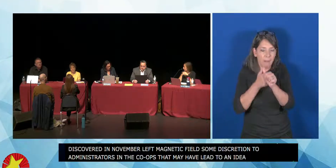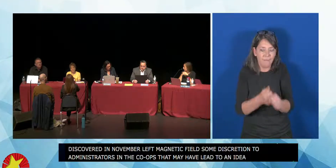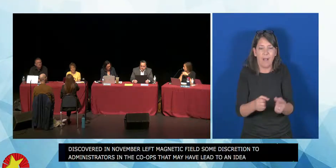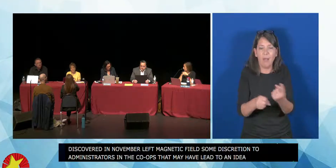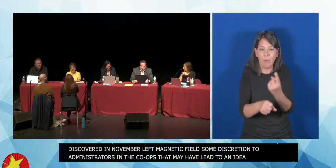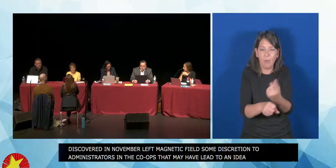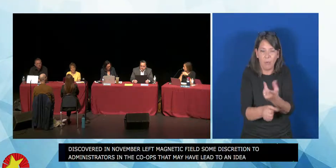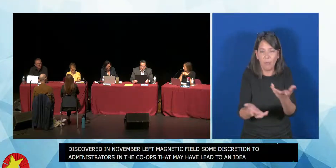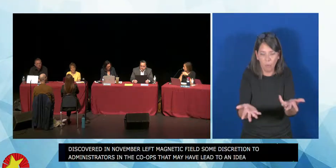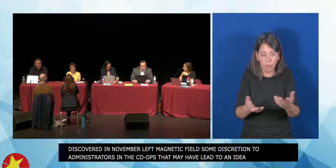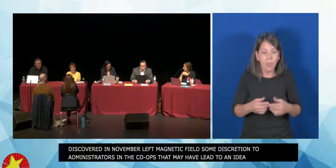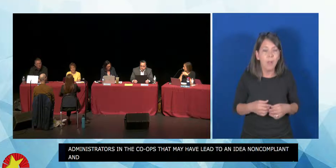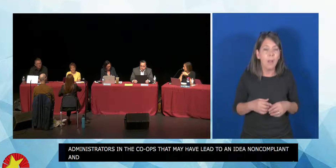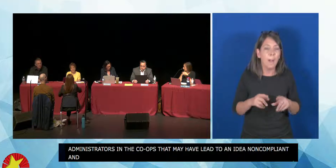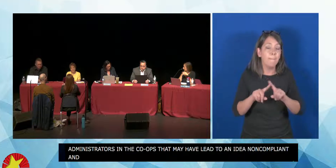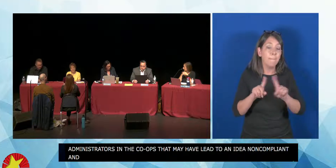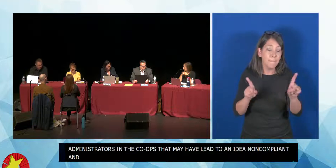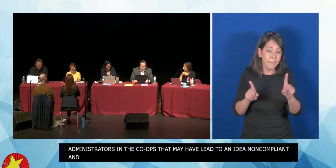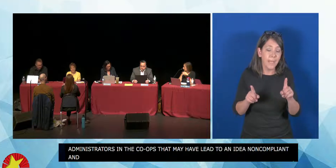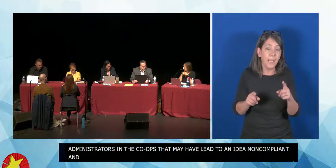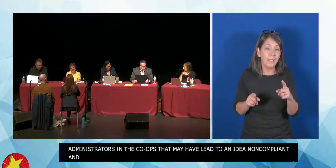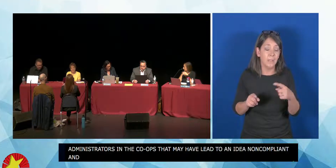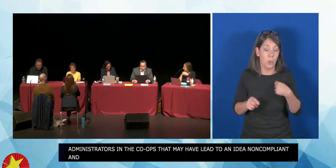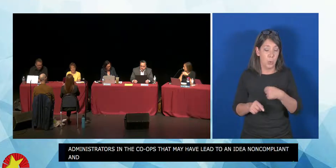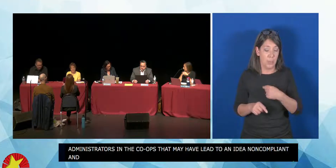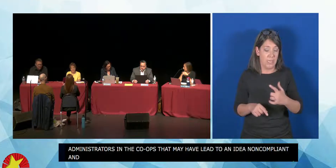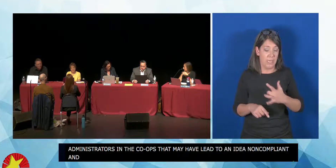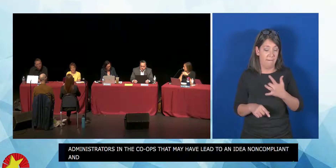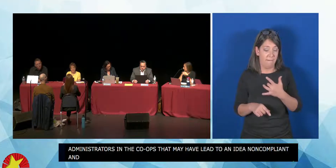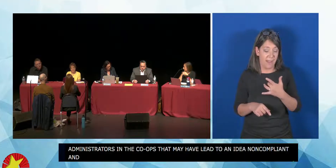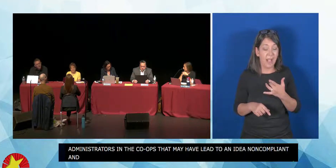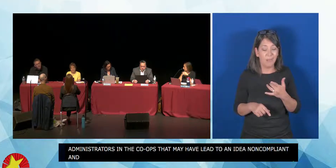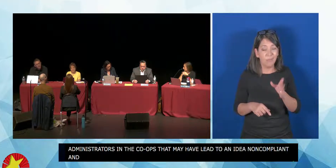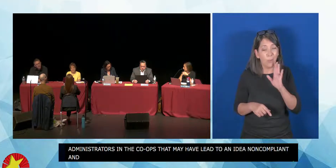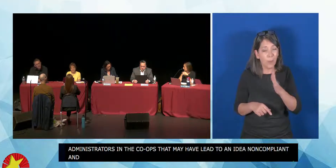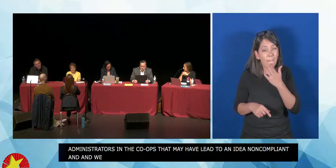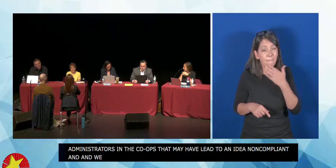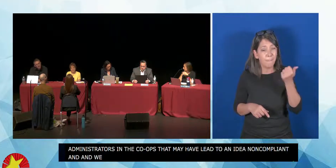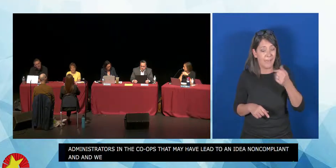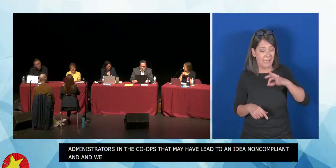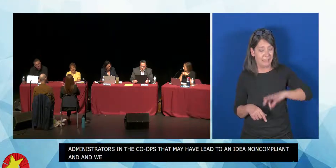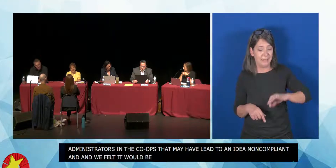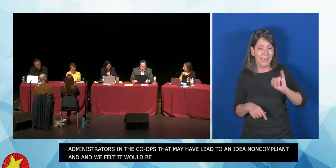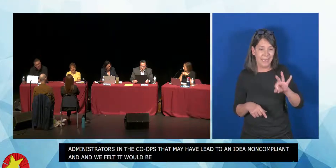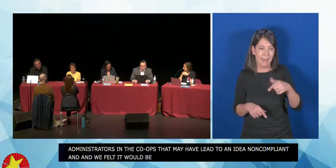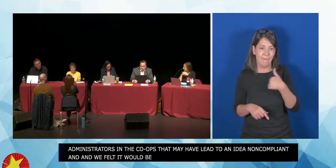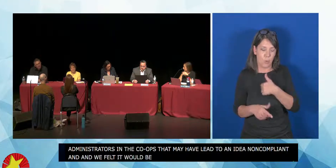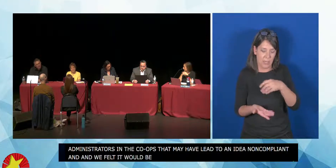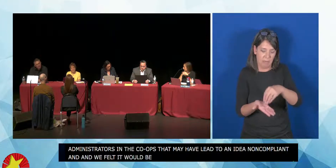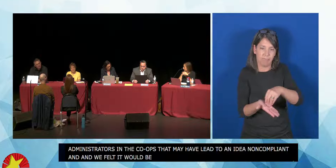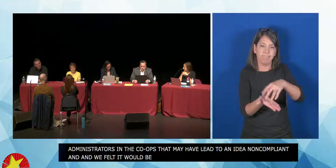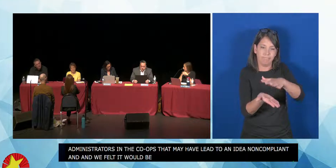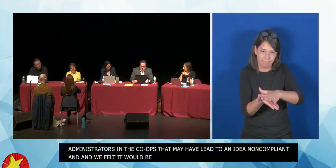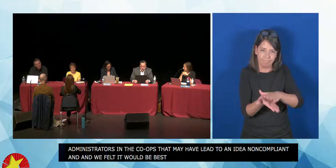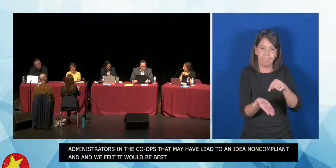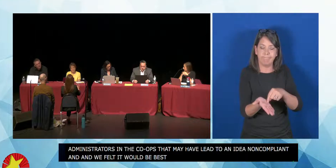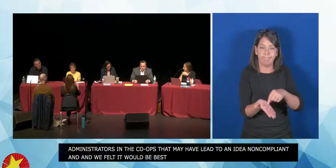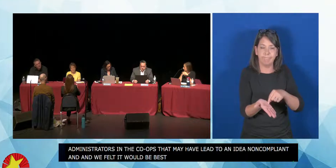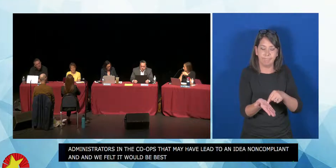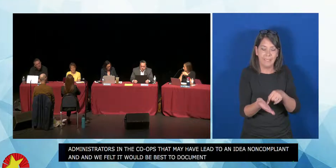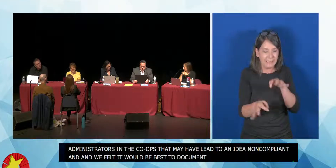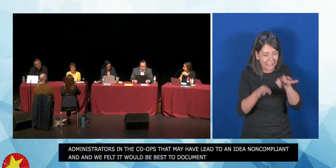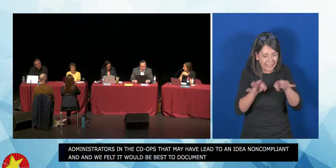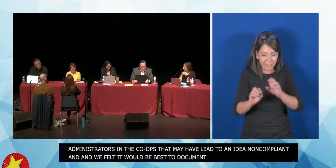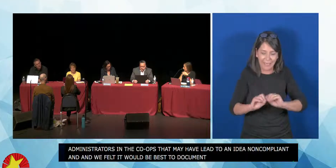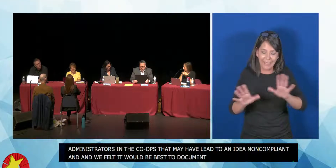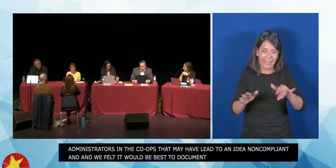occurred. But we felt that it was going to be best to document this process